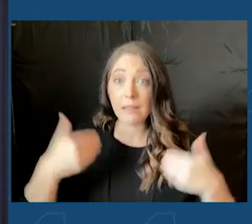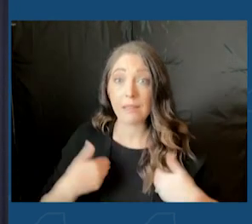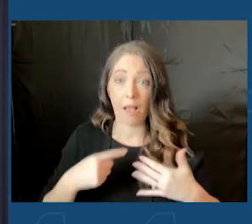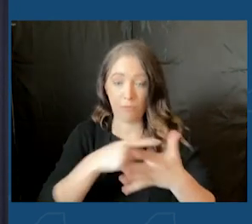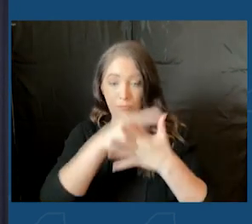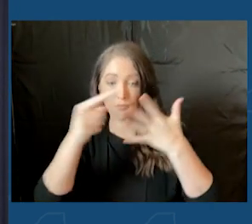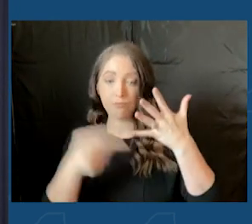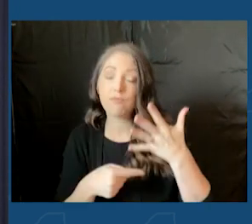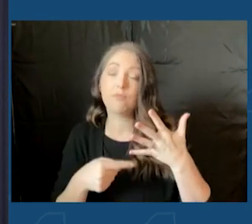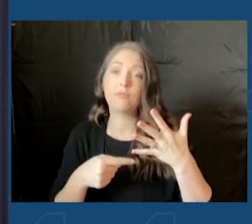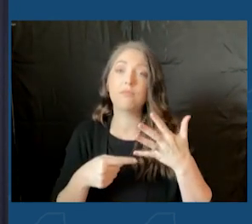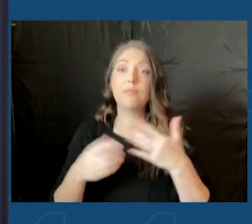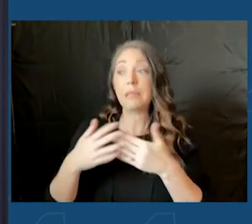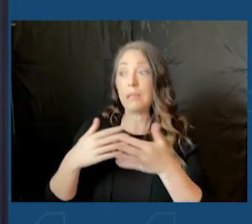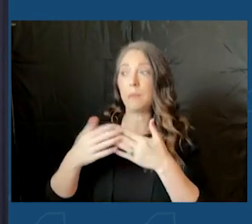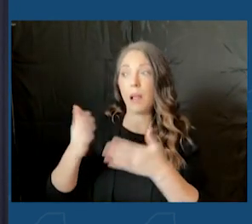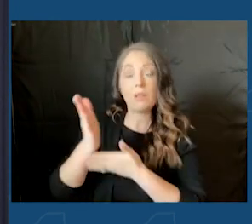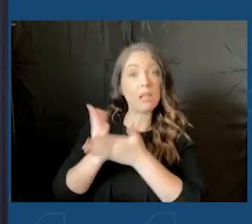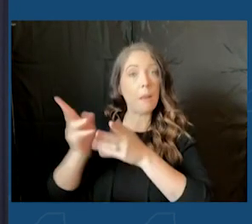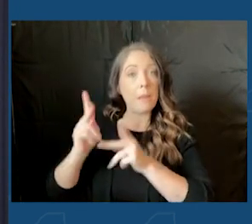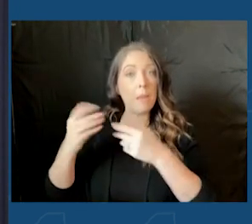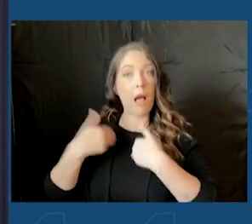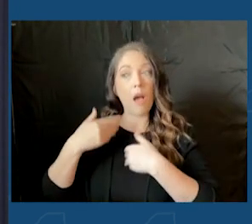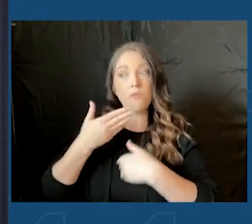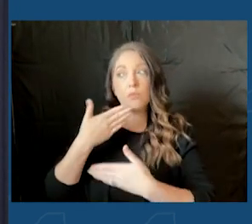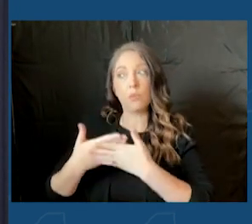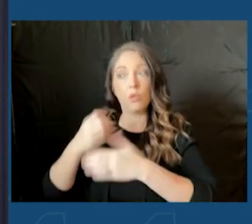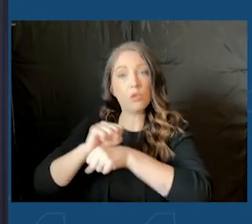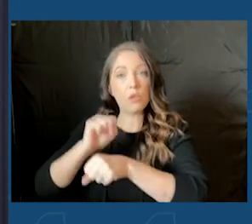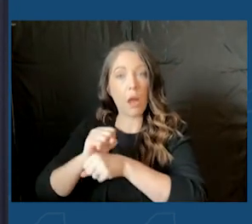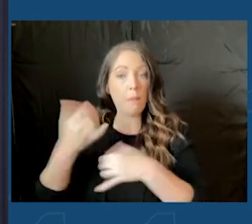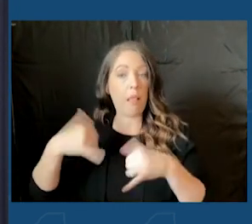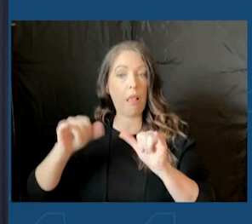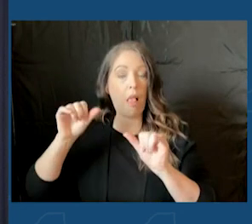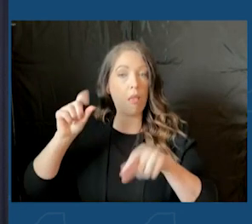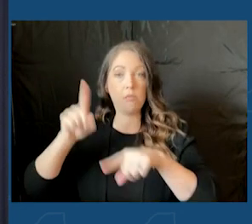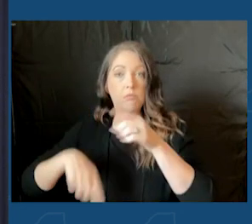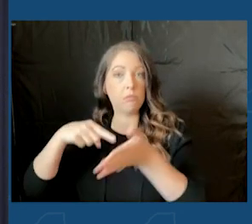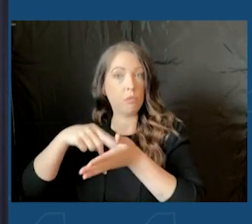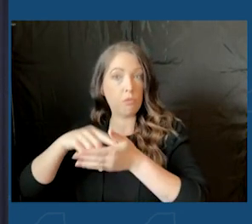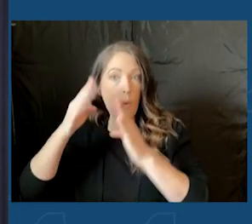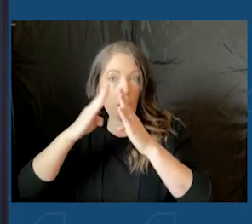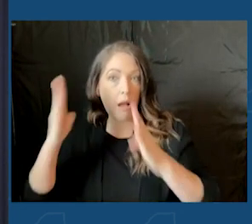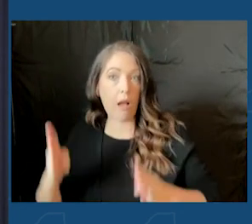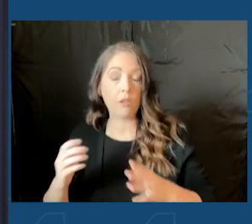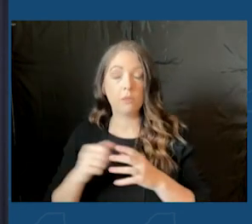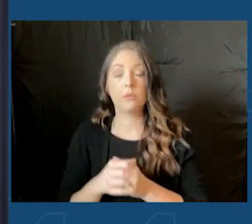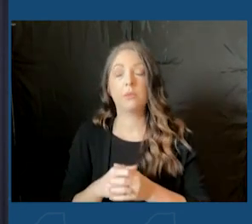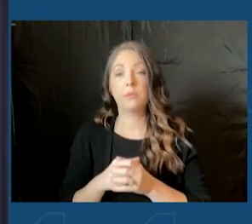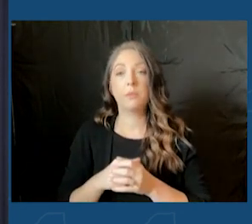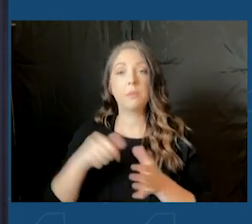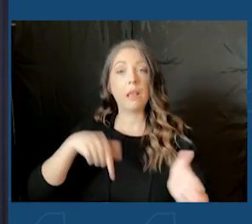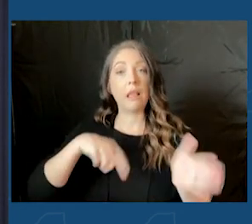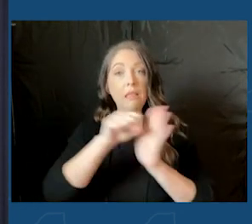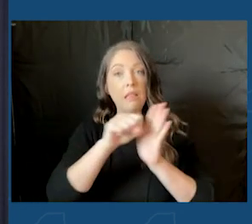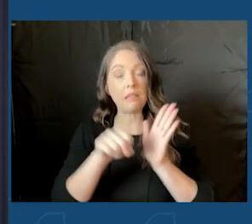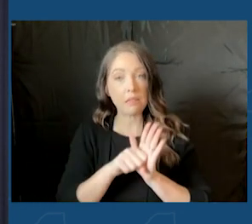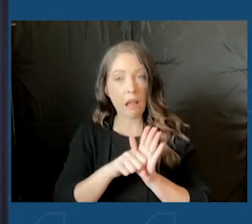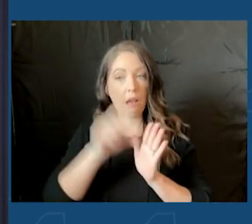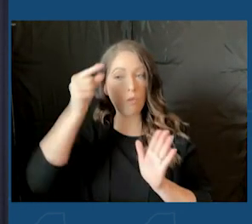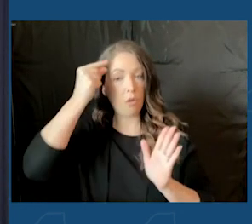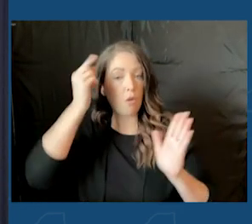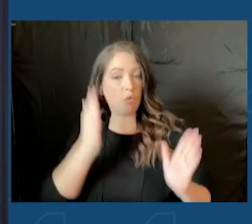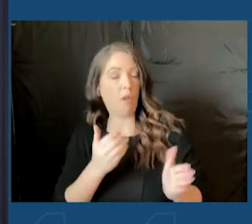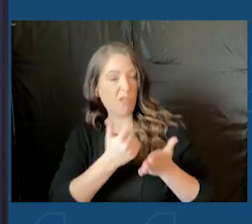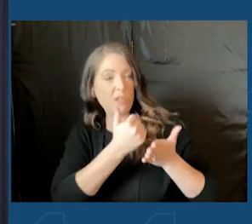traditionally considered good jobs. We in this state, with the governor's leadership, have taken enormous steps forward